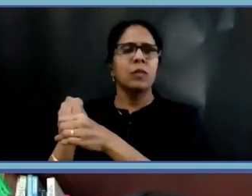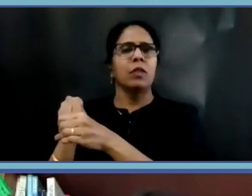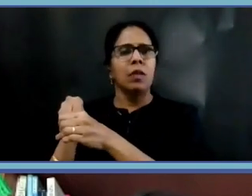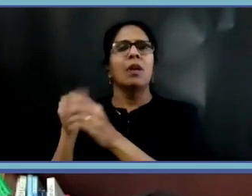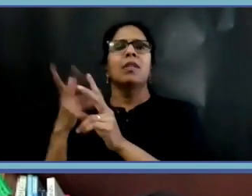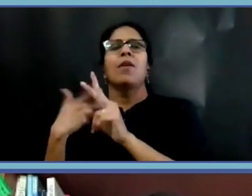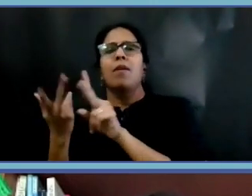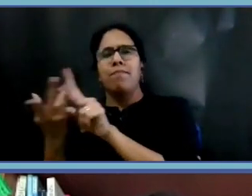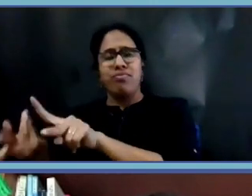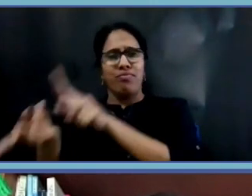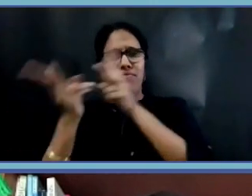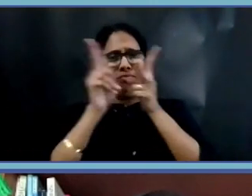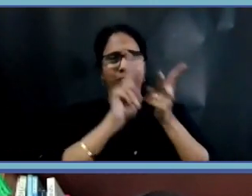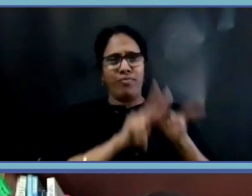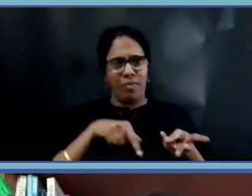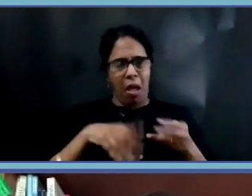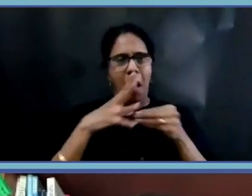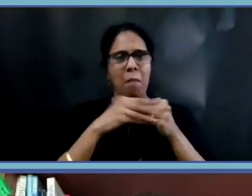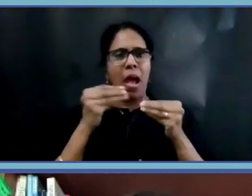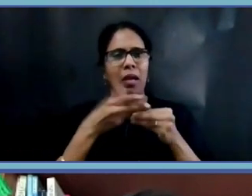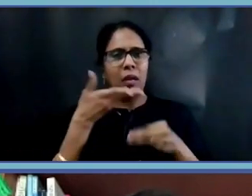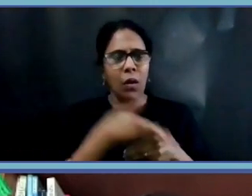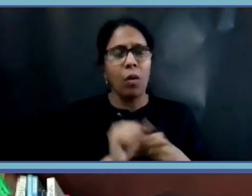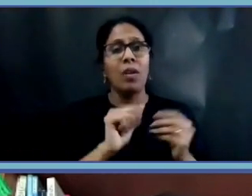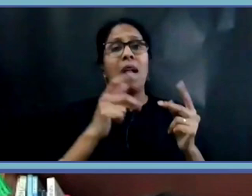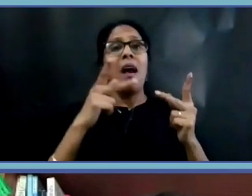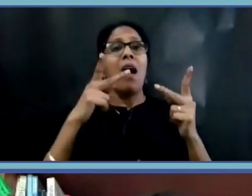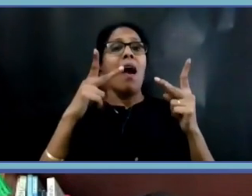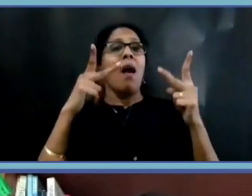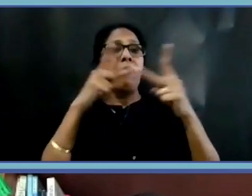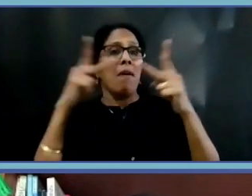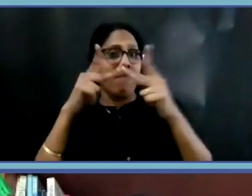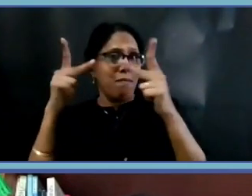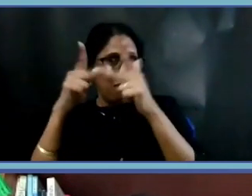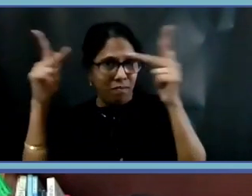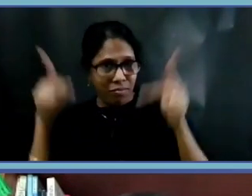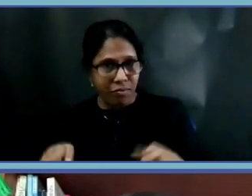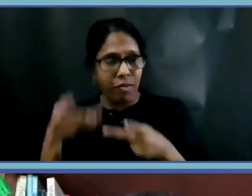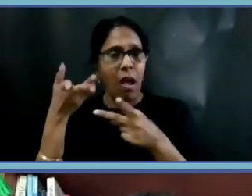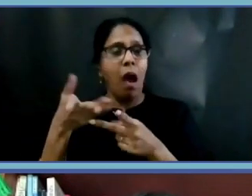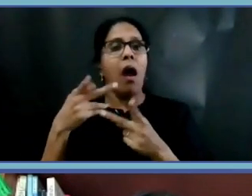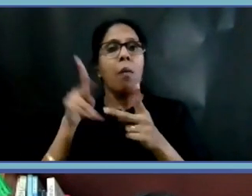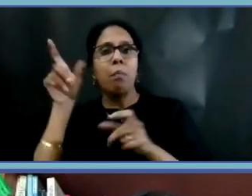to Bangalore. After looking at my website, my works, and my